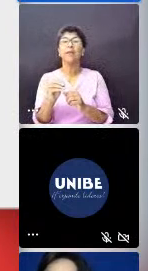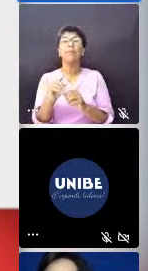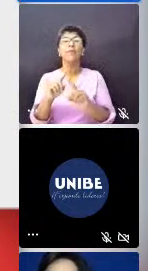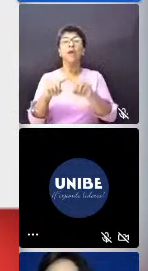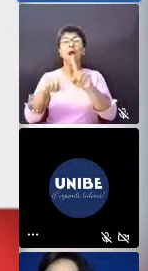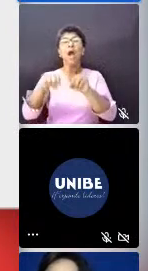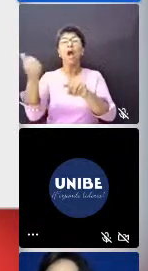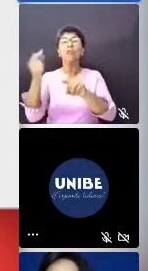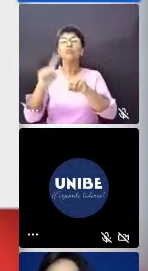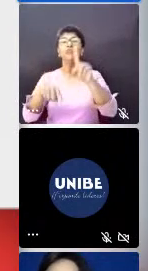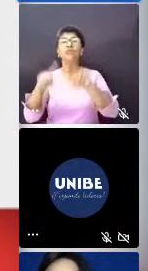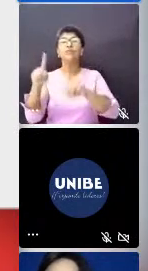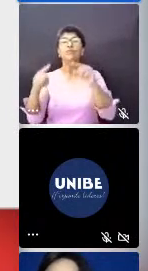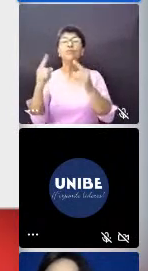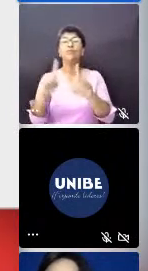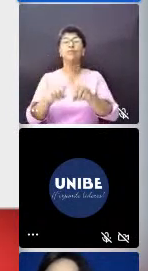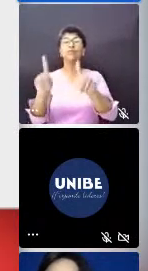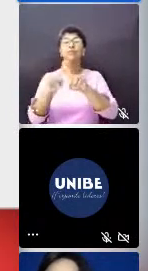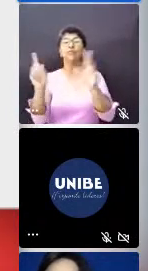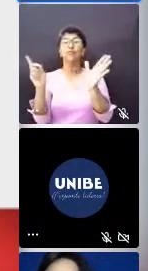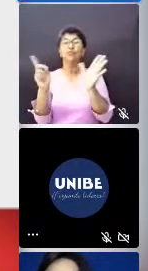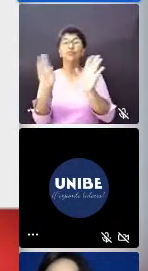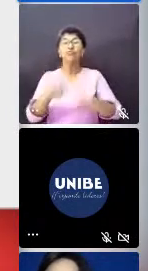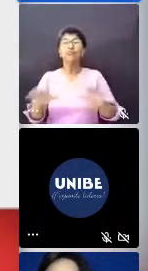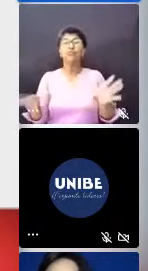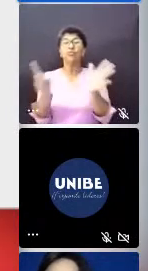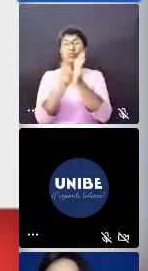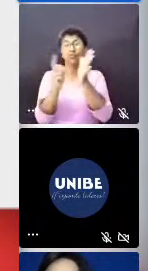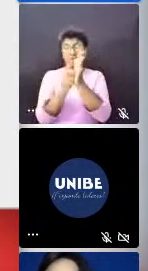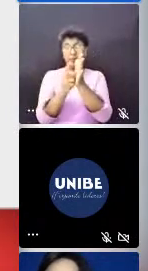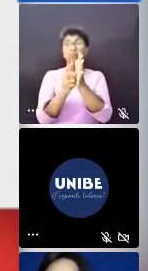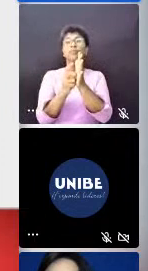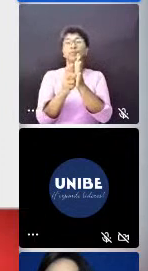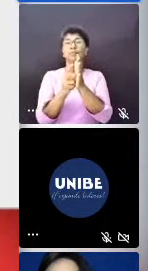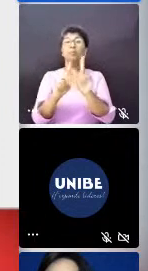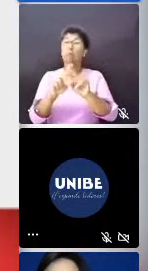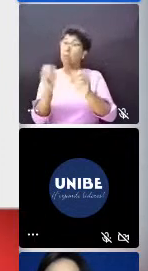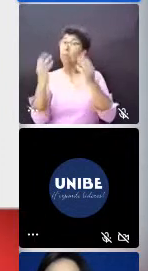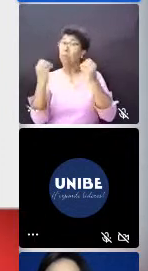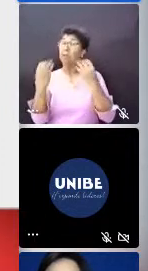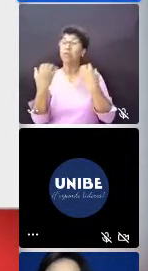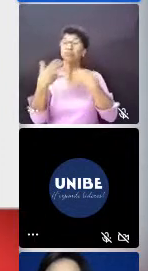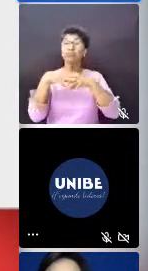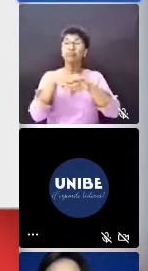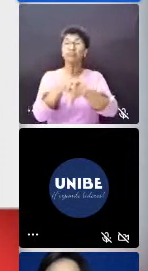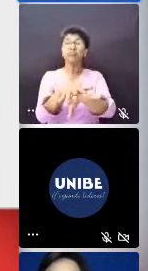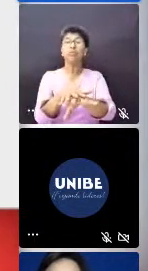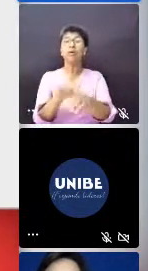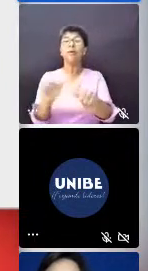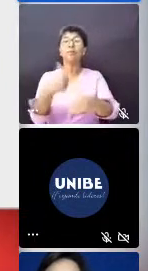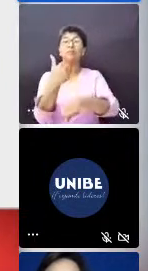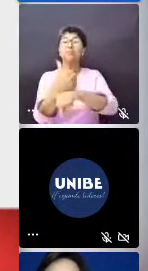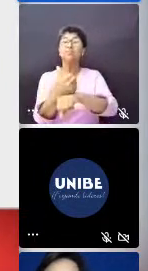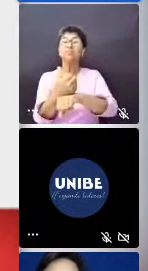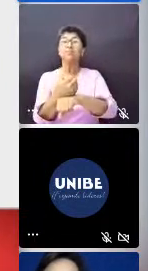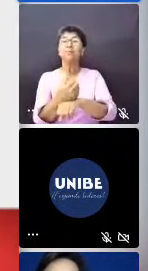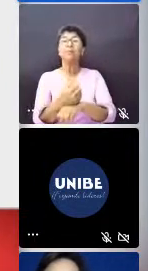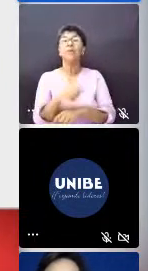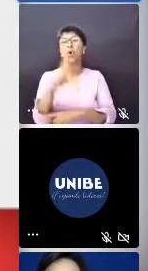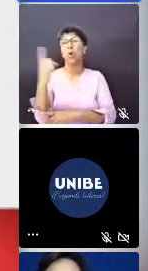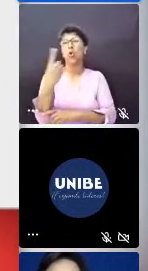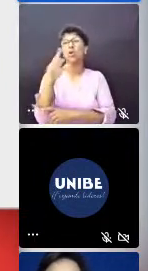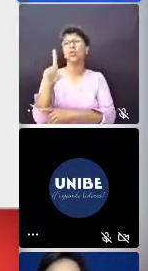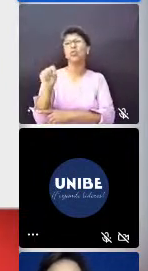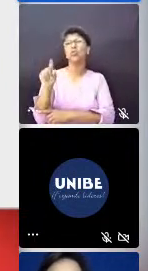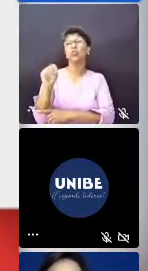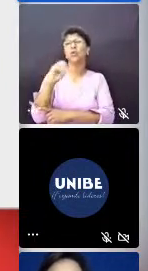80% of children with disabilities attend mainstream pre-primary settings, and only 20%